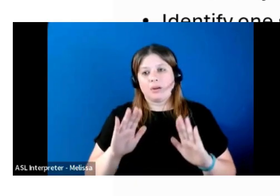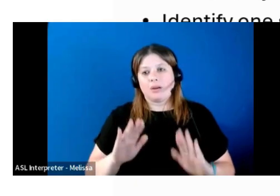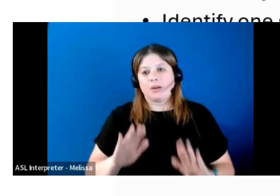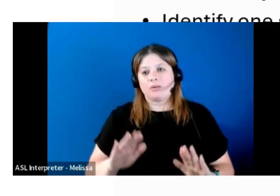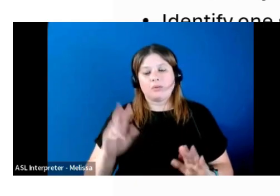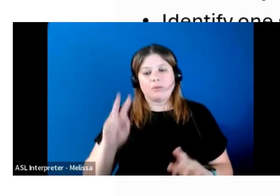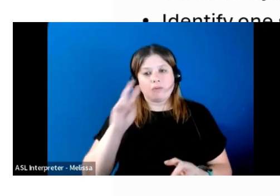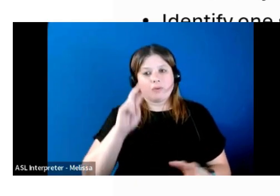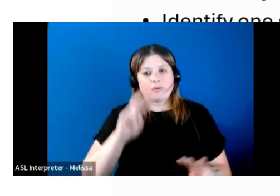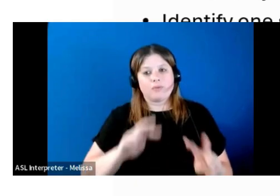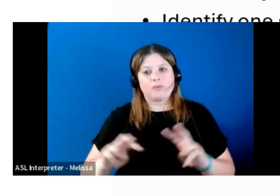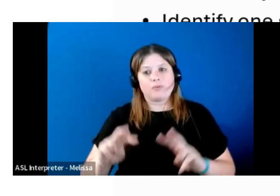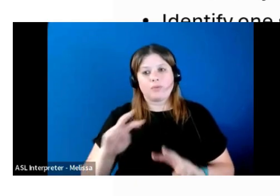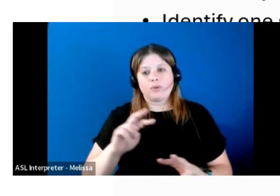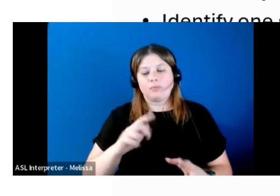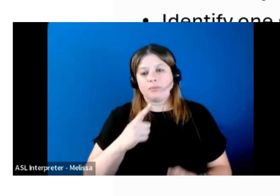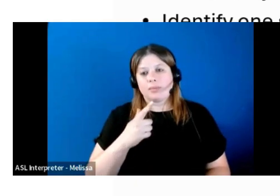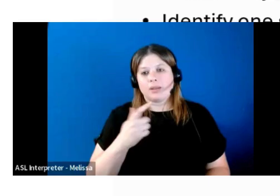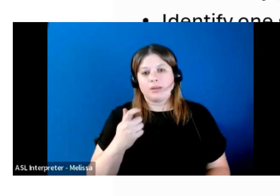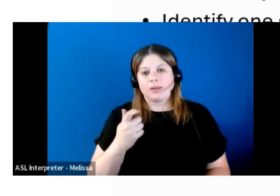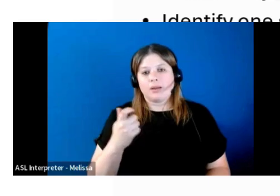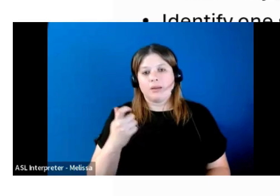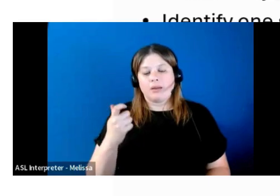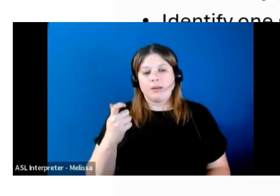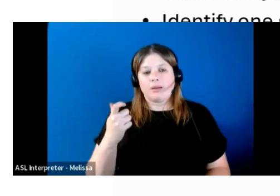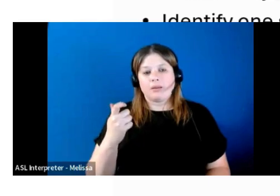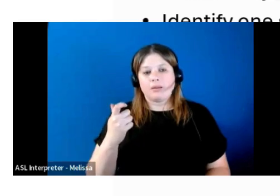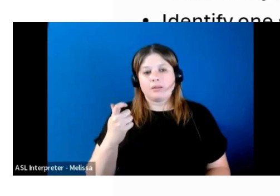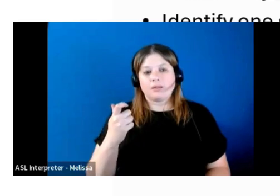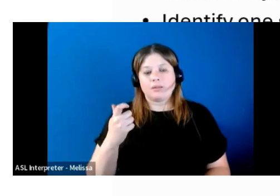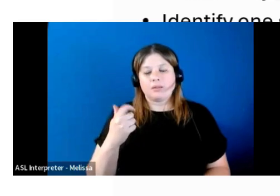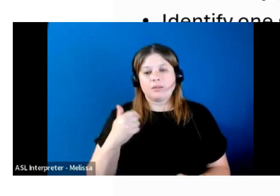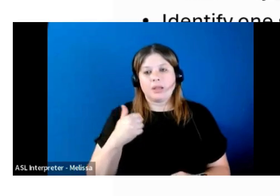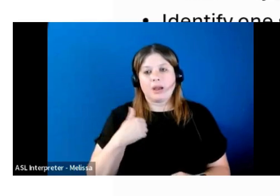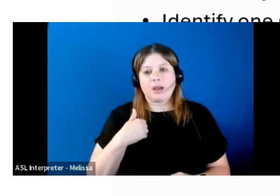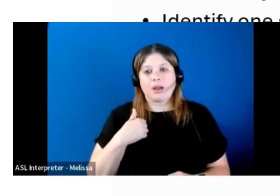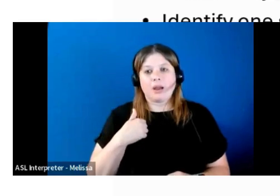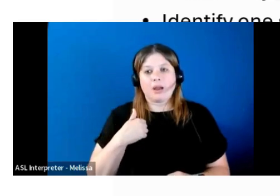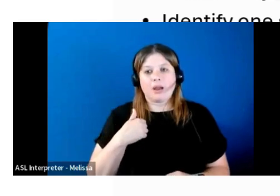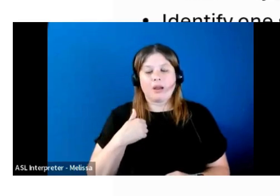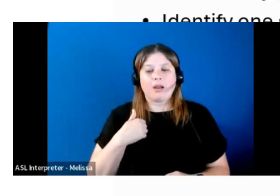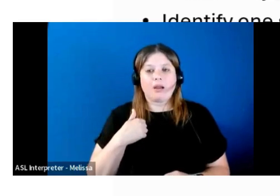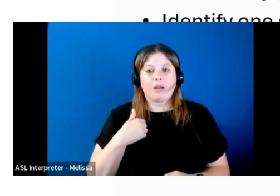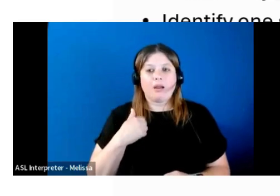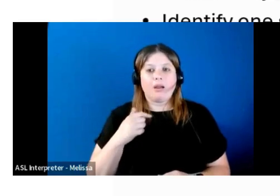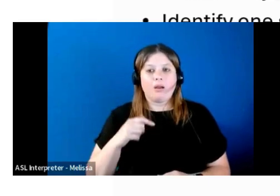Because I'm mine, I walk the line.